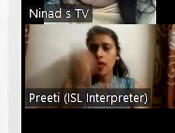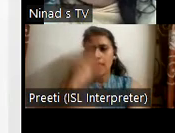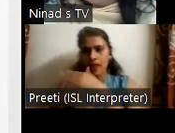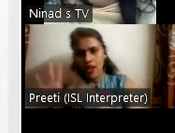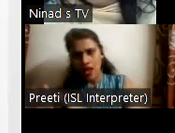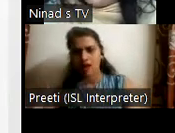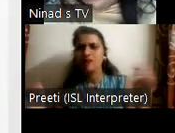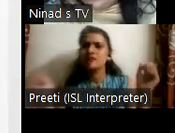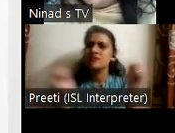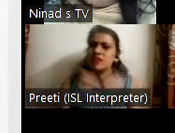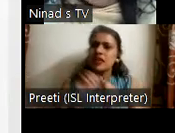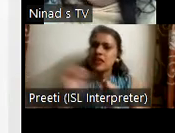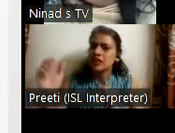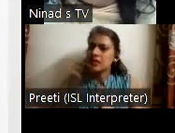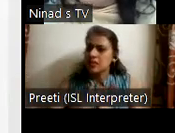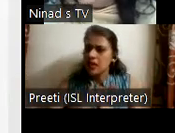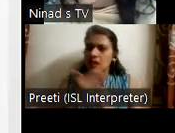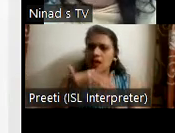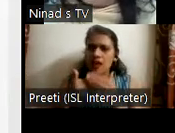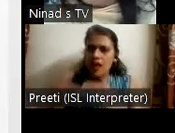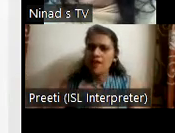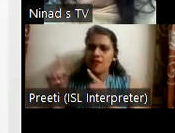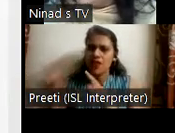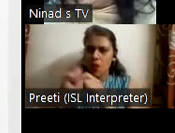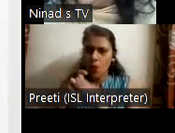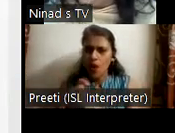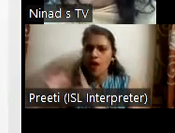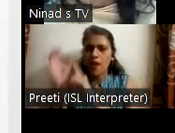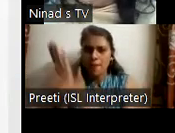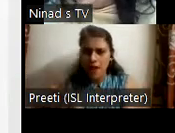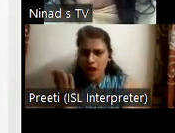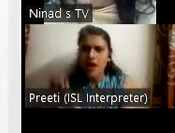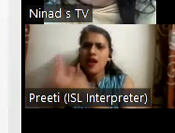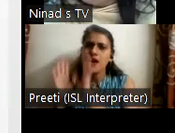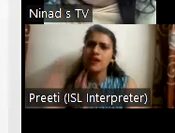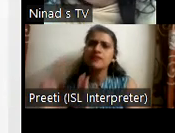survive, because they have to exist, they have to perform, they have to participate.